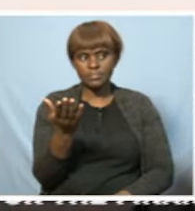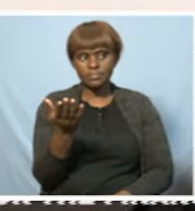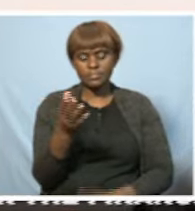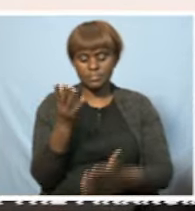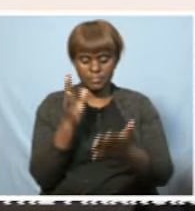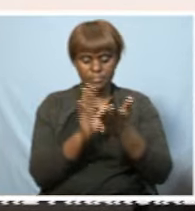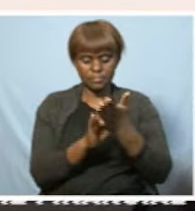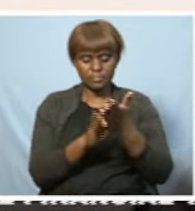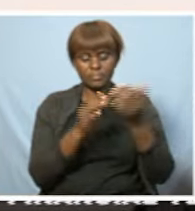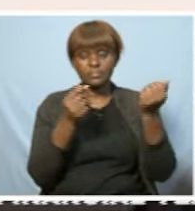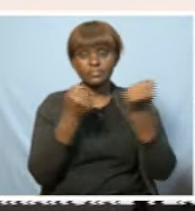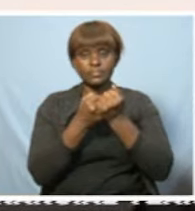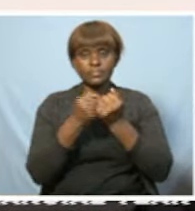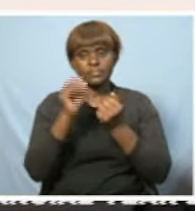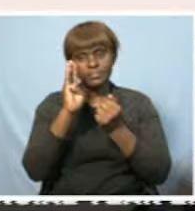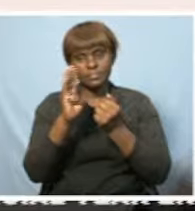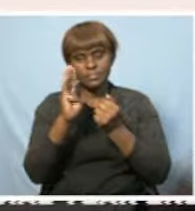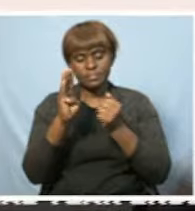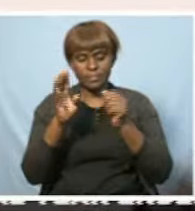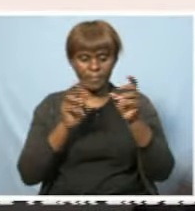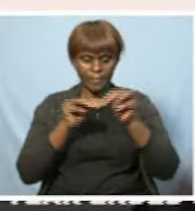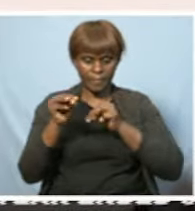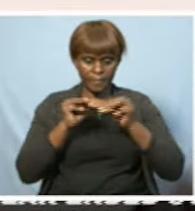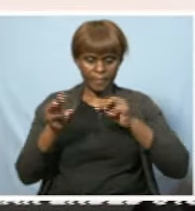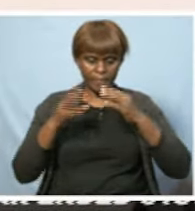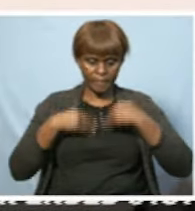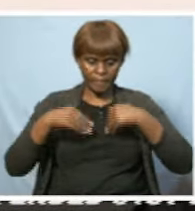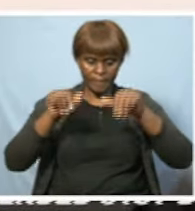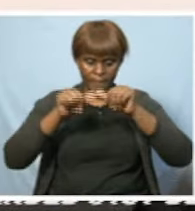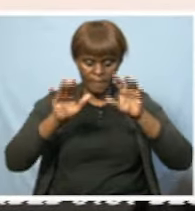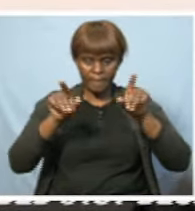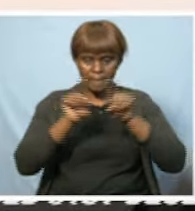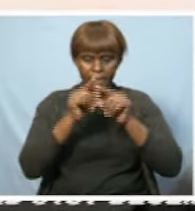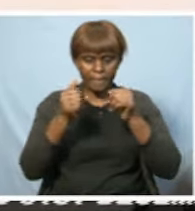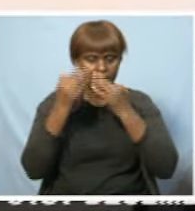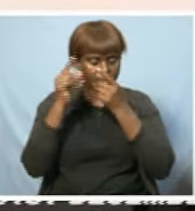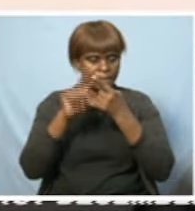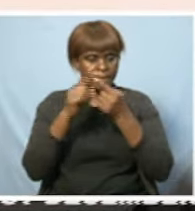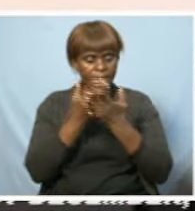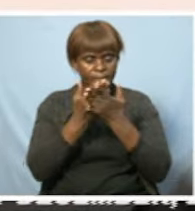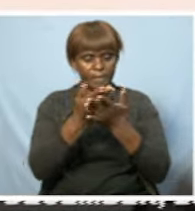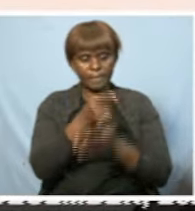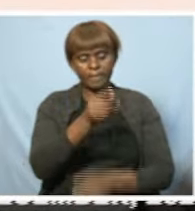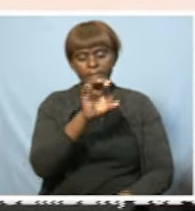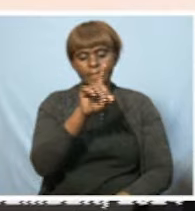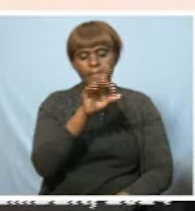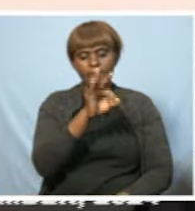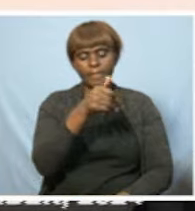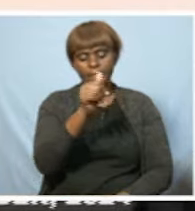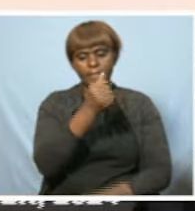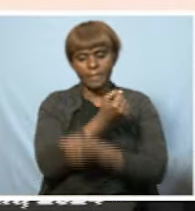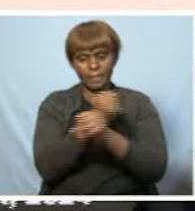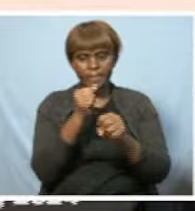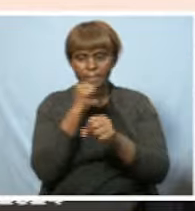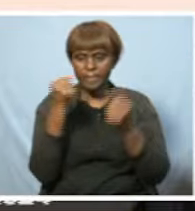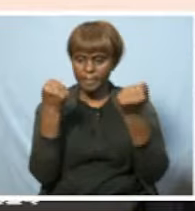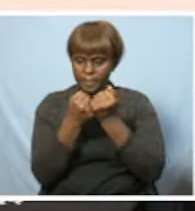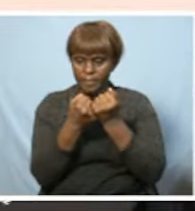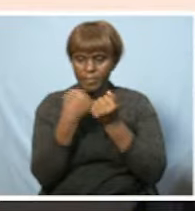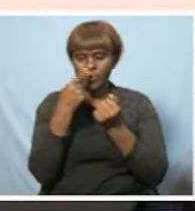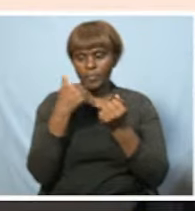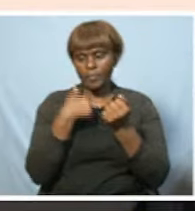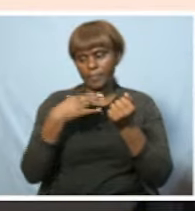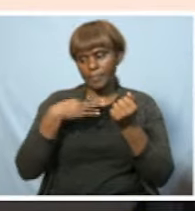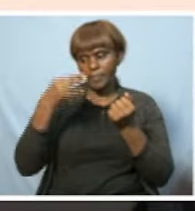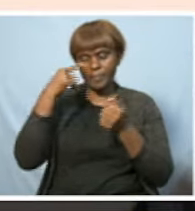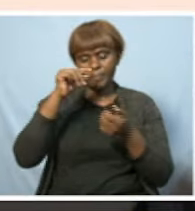bursaries, management acknowledges the observation of the auditor and wishes to submit that the CDF resolved not to sponsor applicants who had applied for